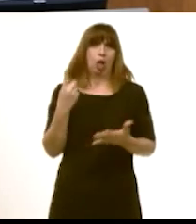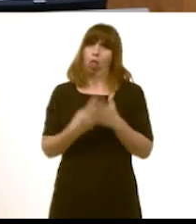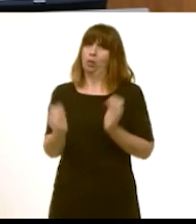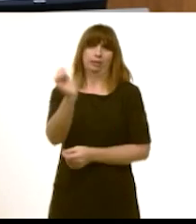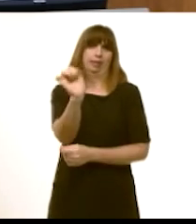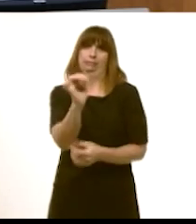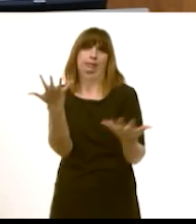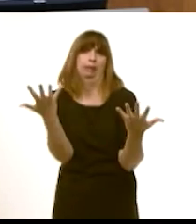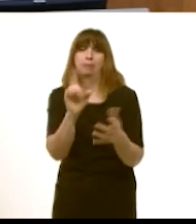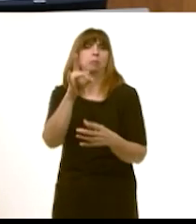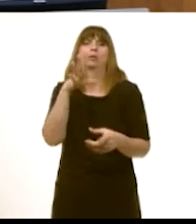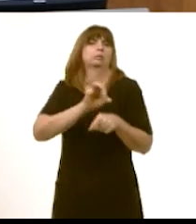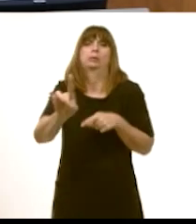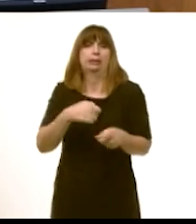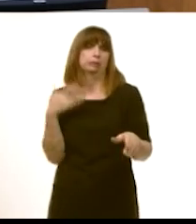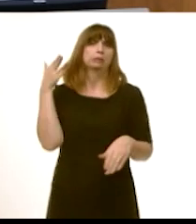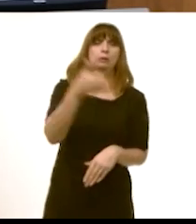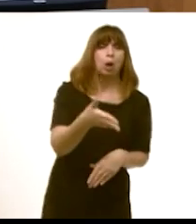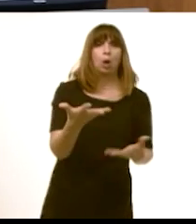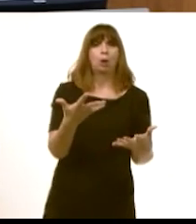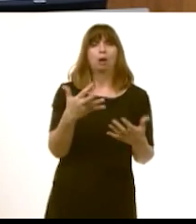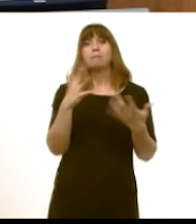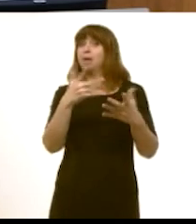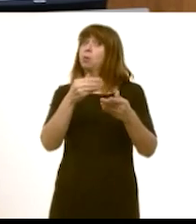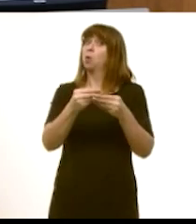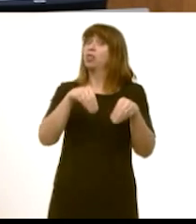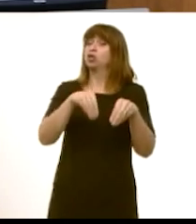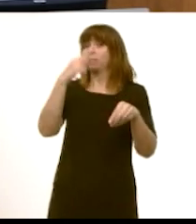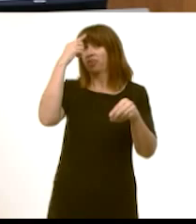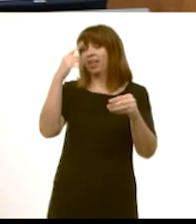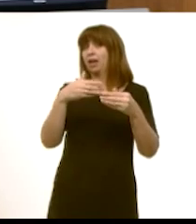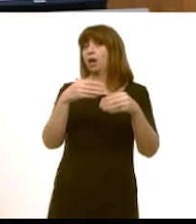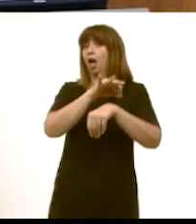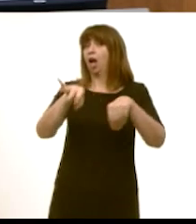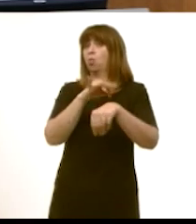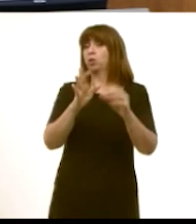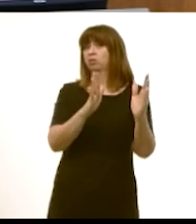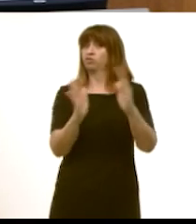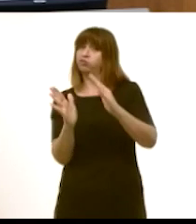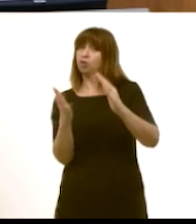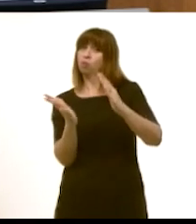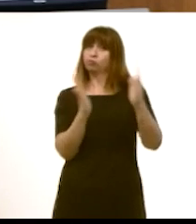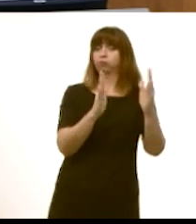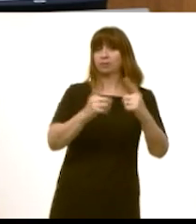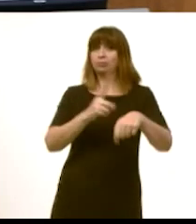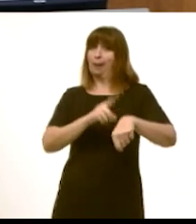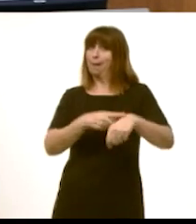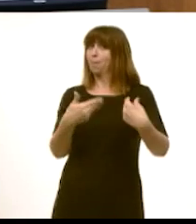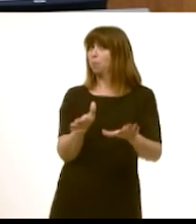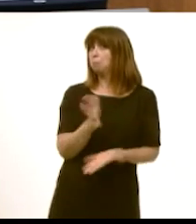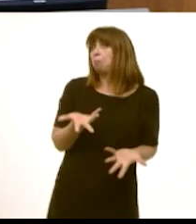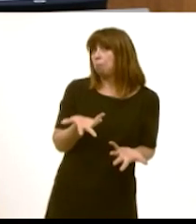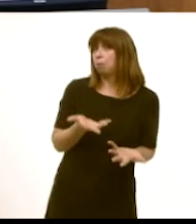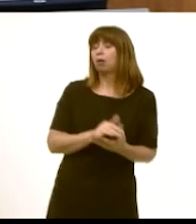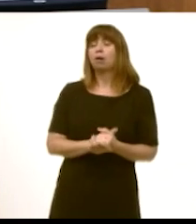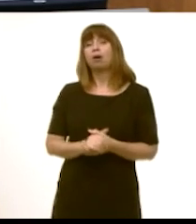shops for most of the week. There needs to be a rethink of opening hours to make shops more accessible. We know, of course, the